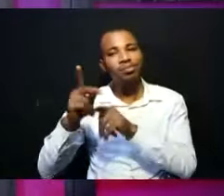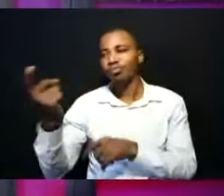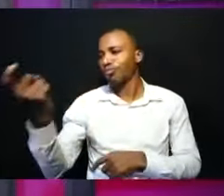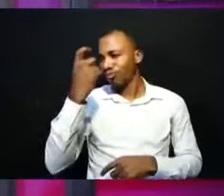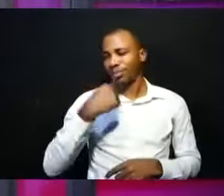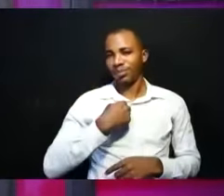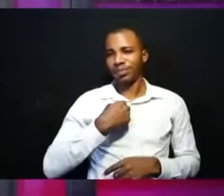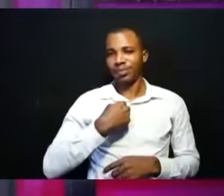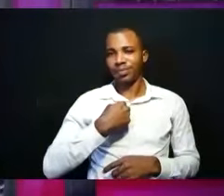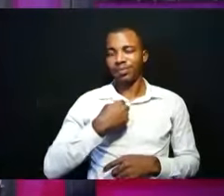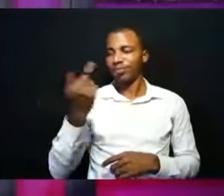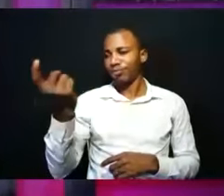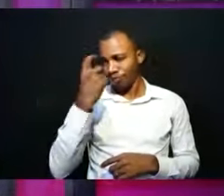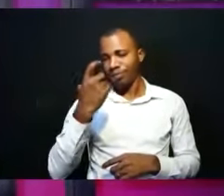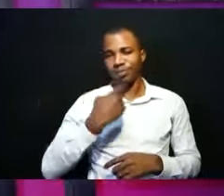at a district